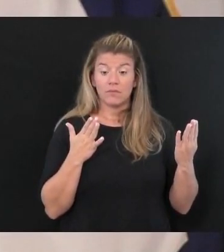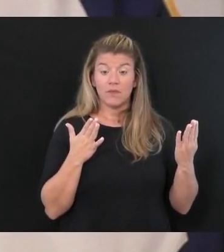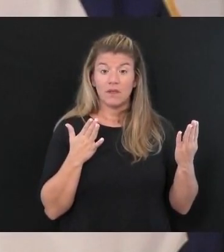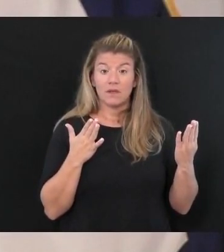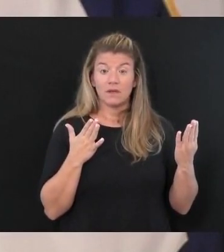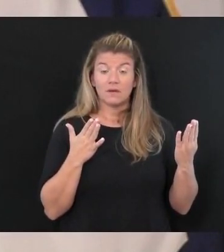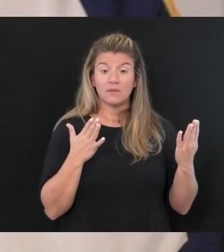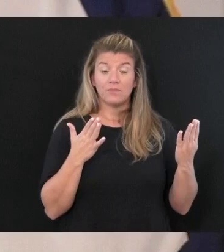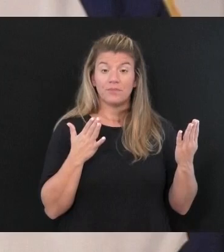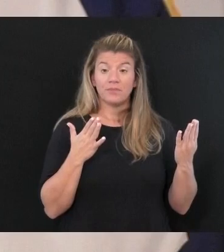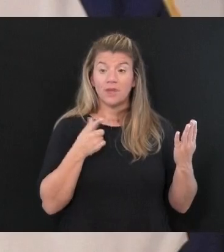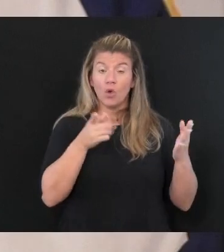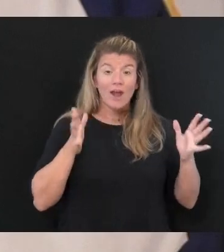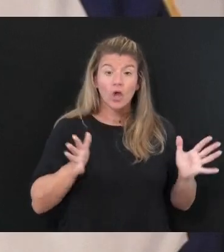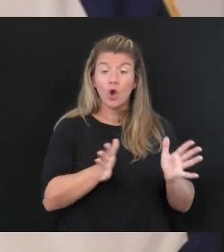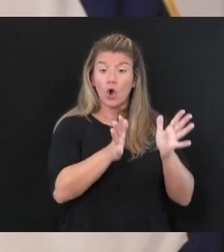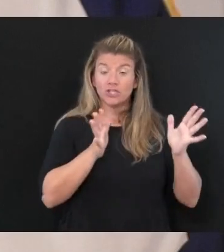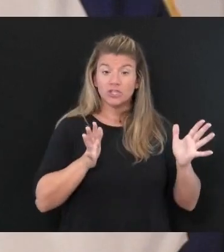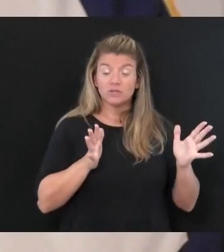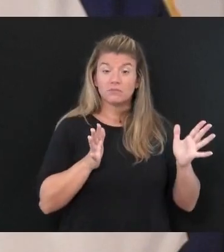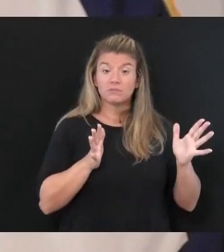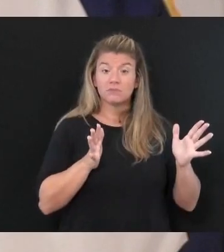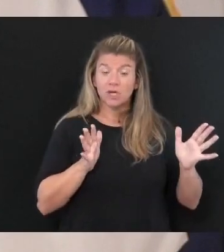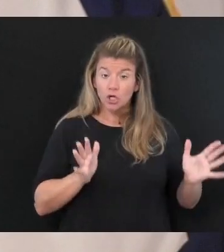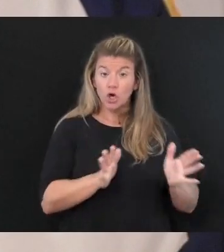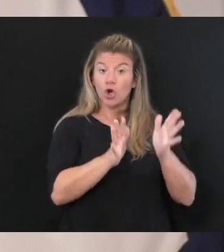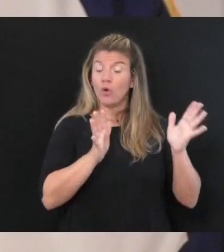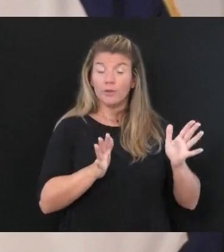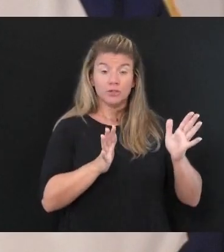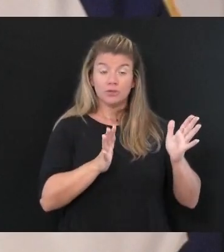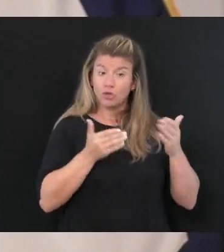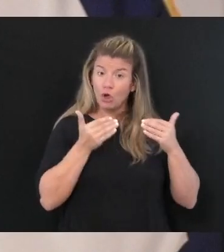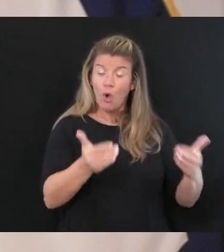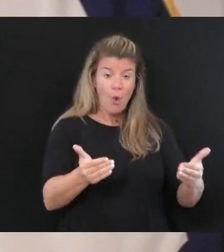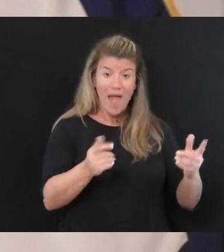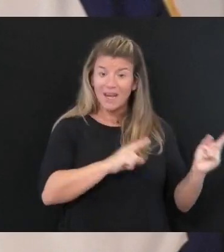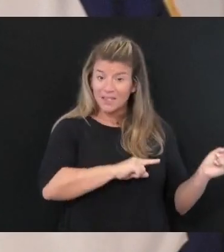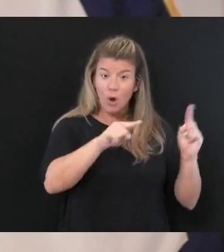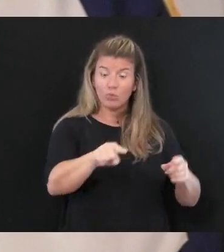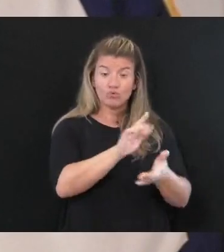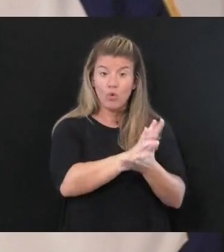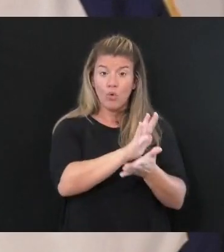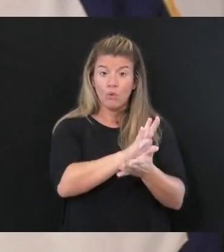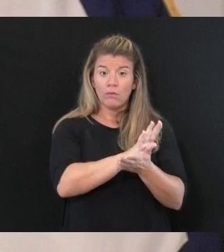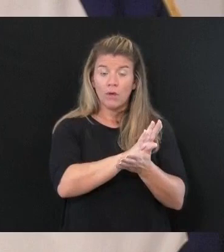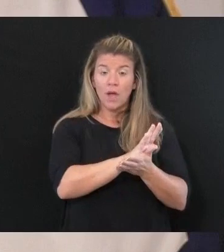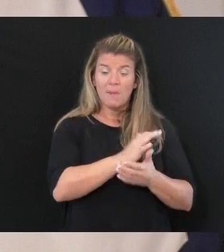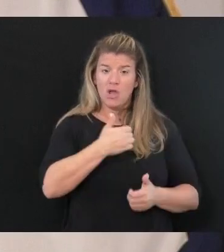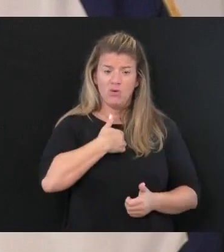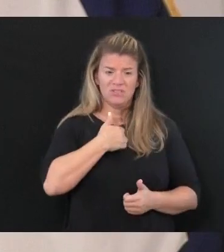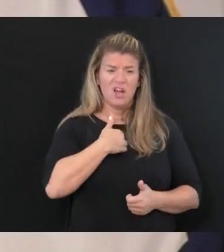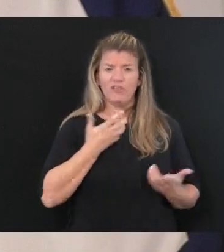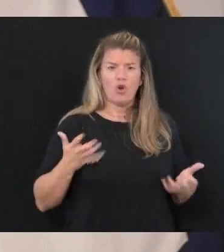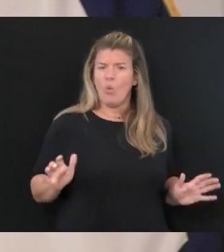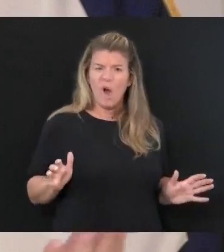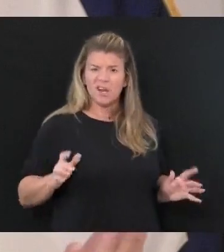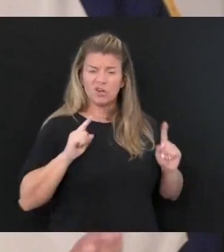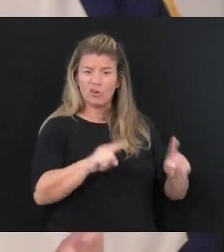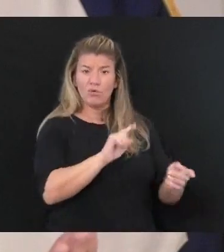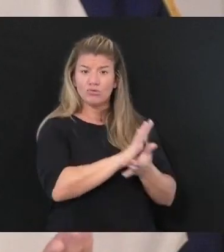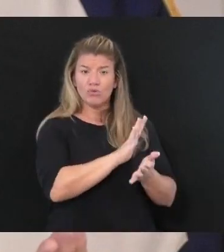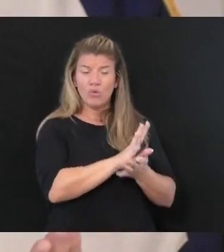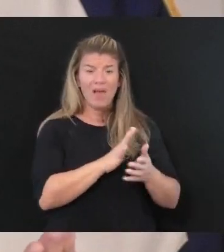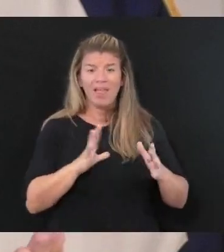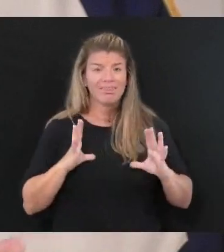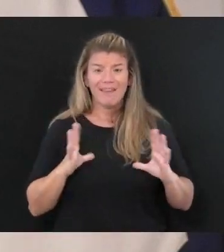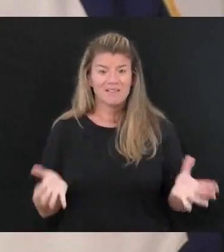you're encouraged and to take your child to school, and you don't want to take your child to school, that's